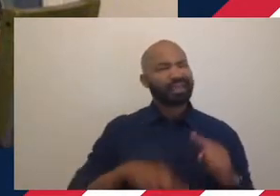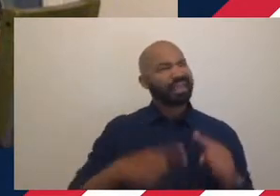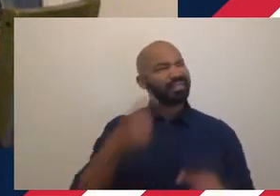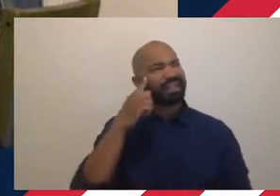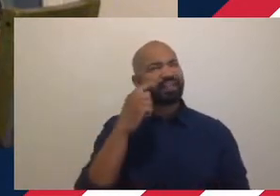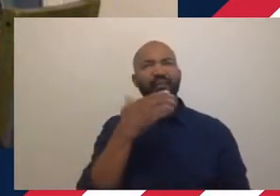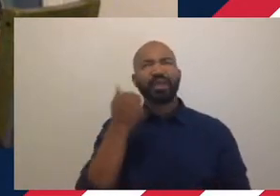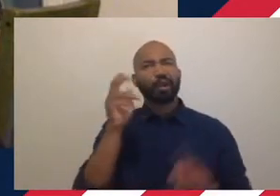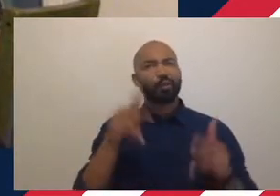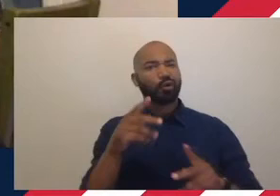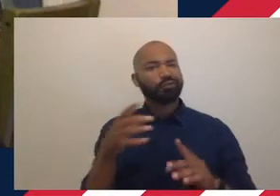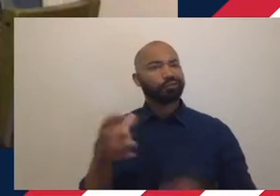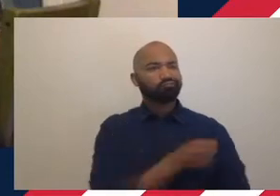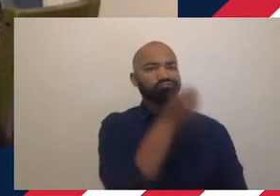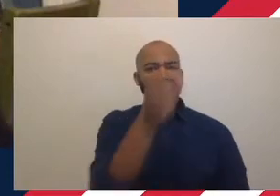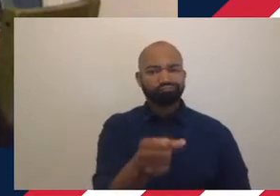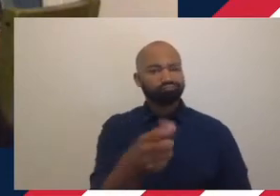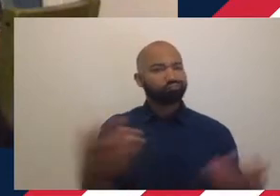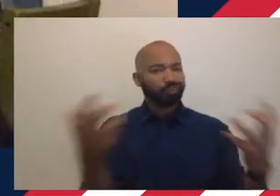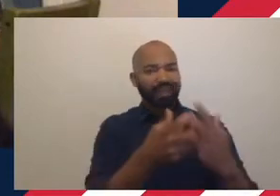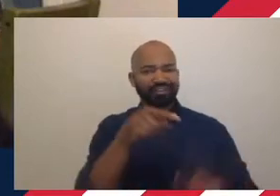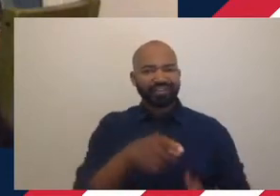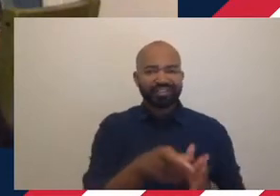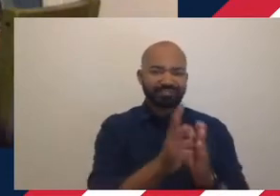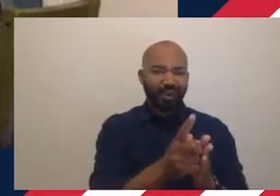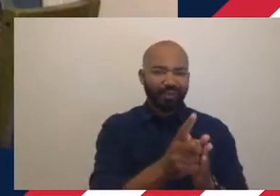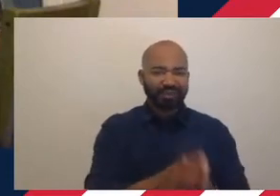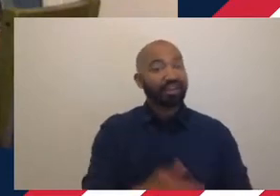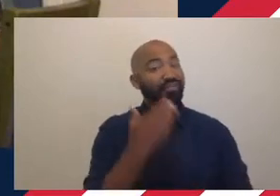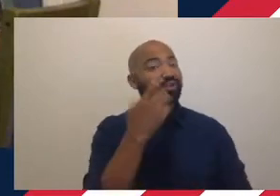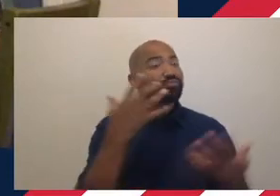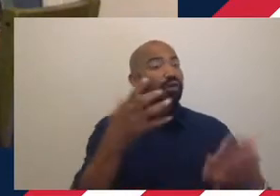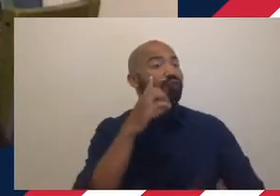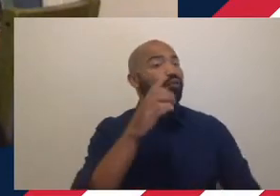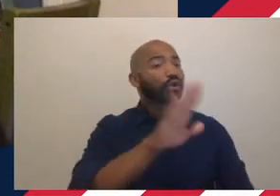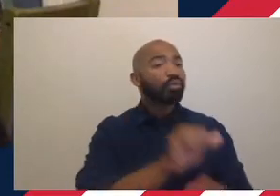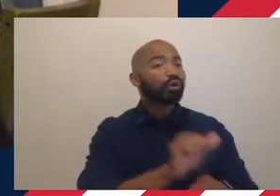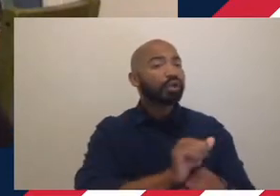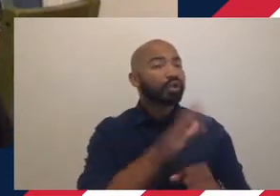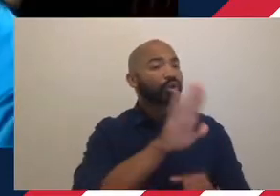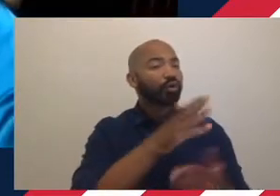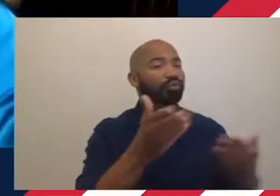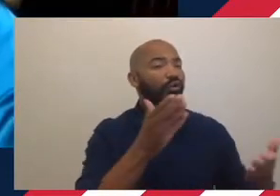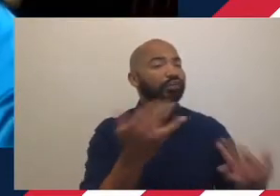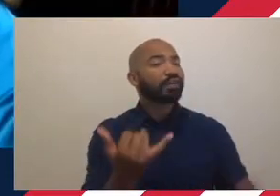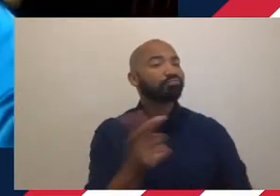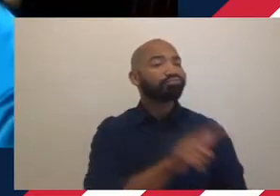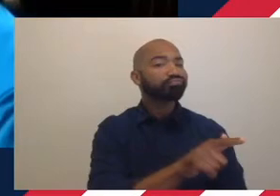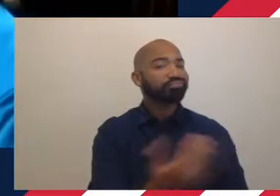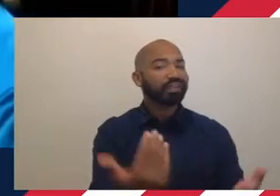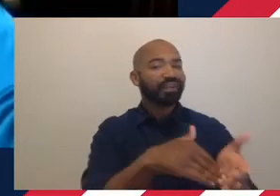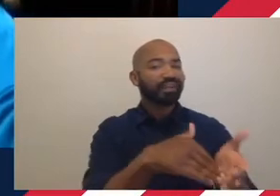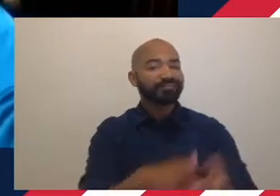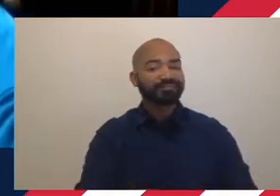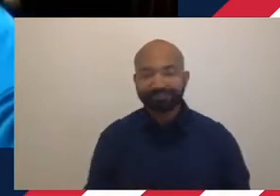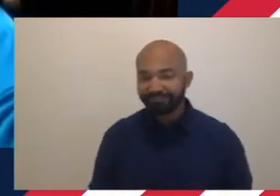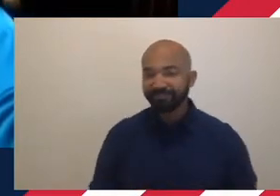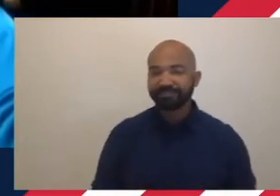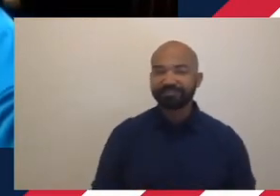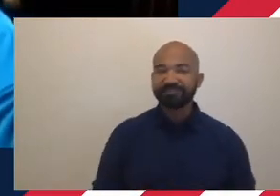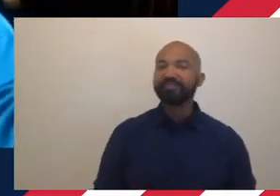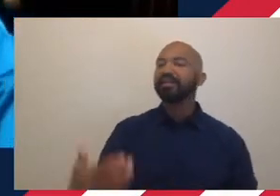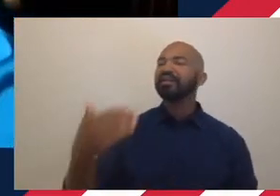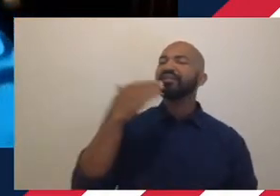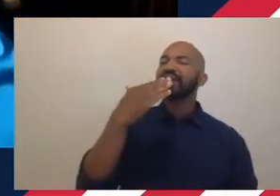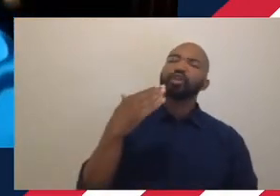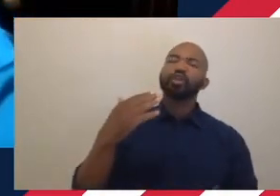to, in fact, meet the moment. So thank you so much for your service, and I will turn it back to you. Thank you, Mr. Chair. We appreciate